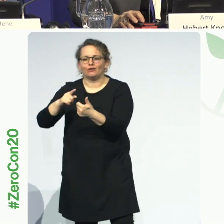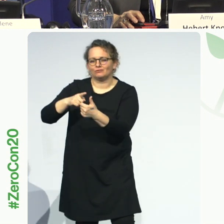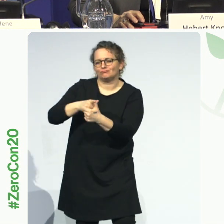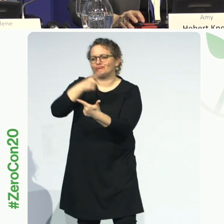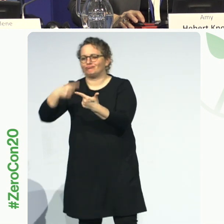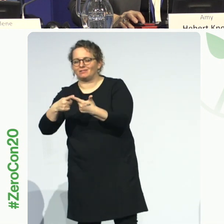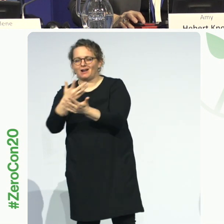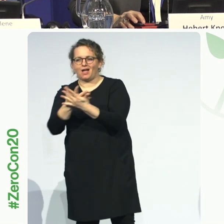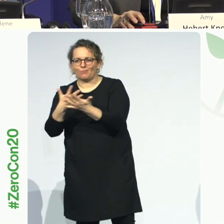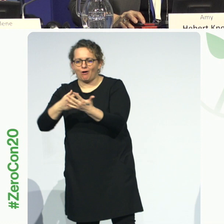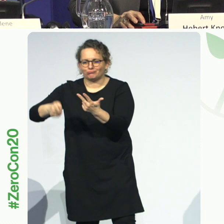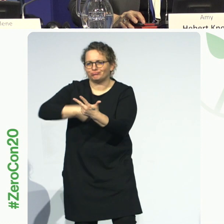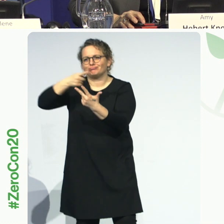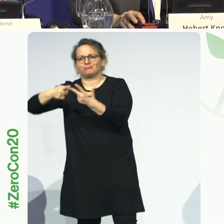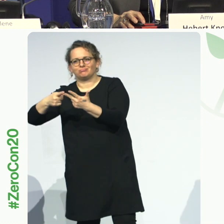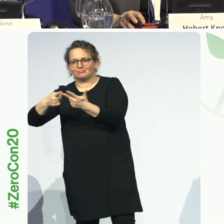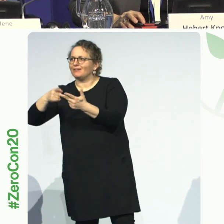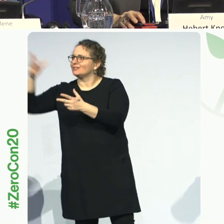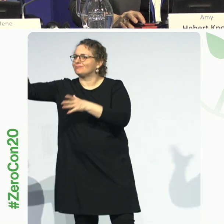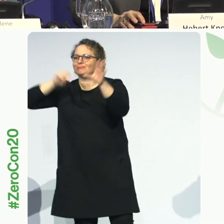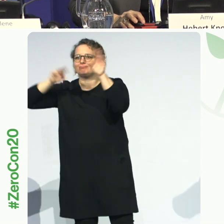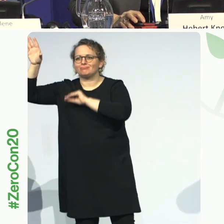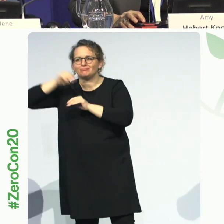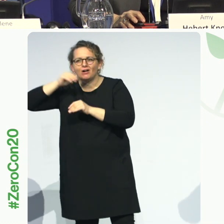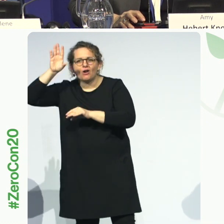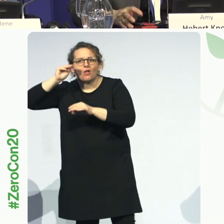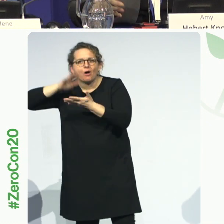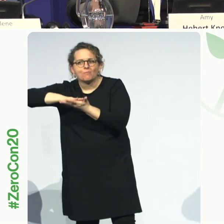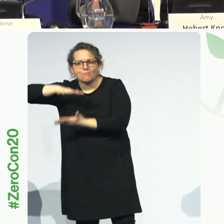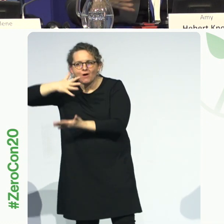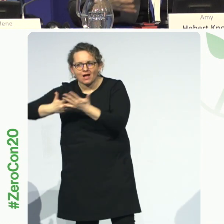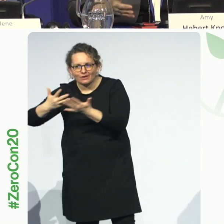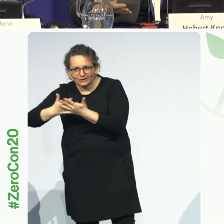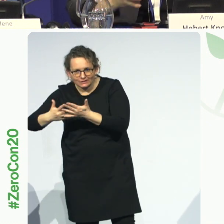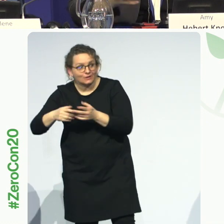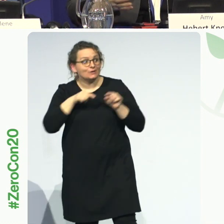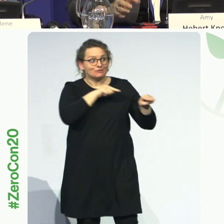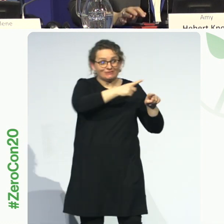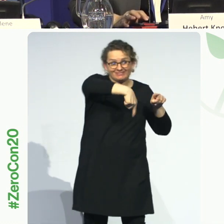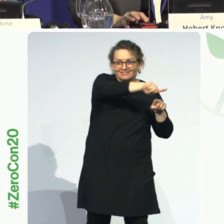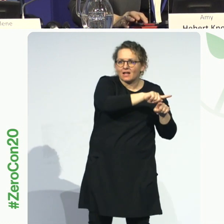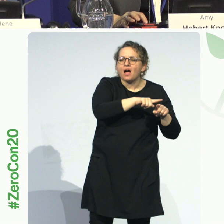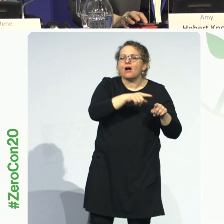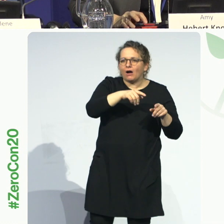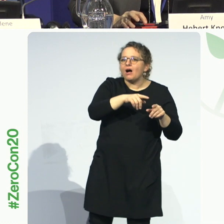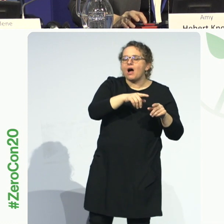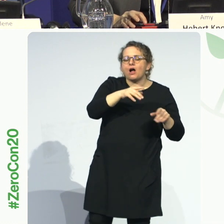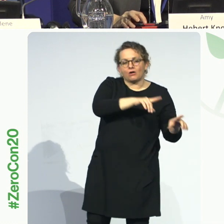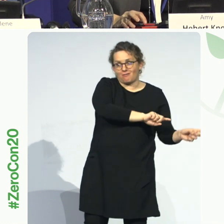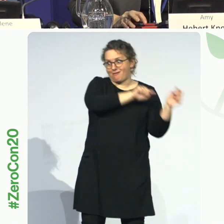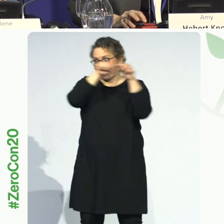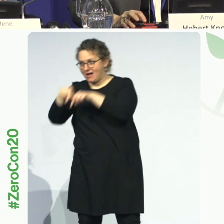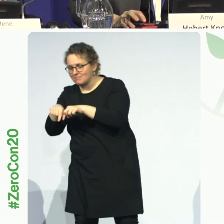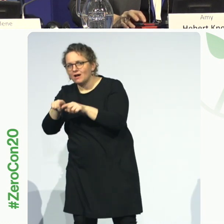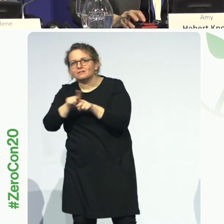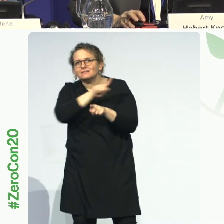interns who were also Chinese. So we thought it was a dual benefit to both project members.